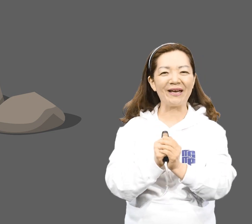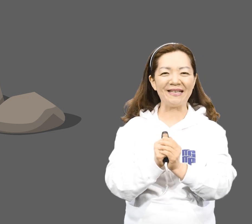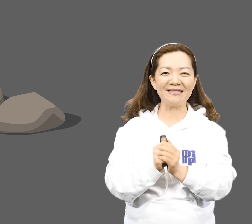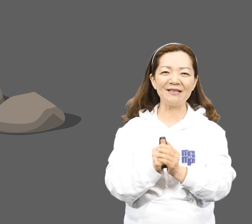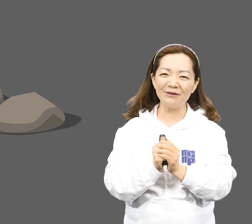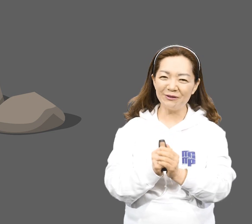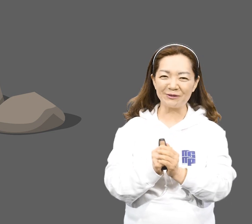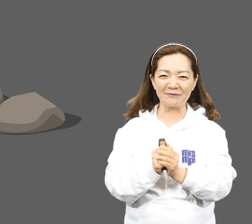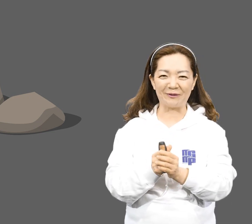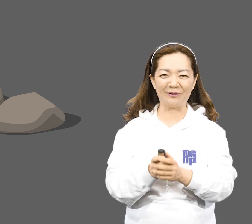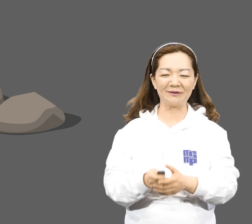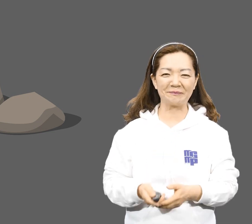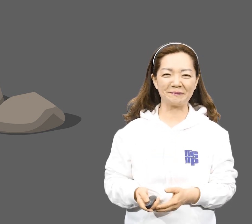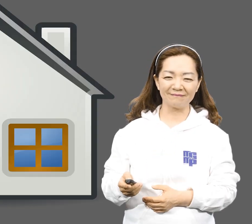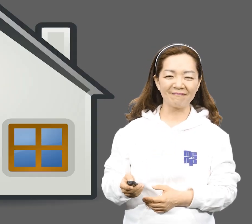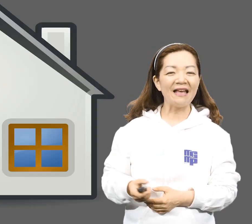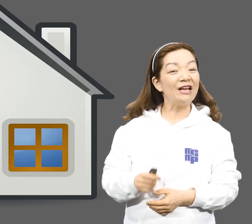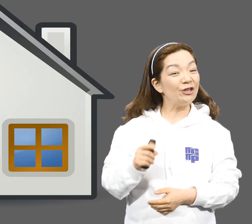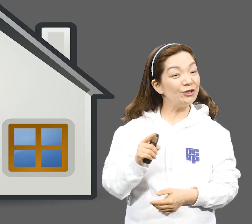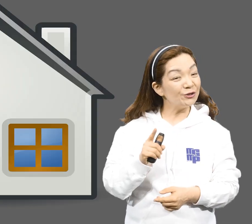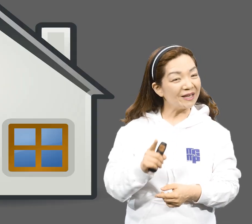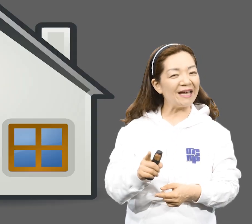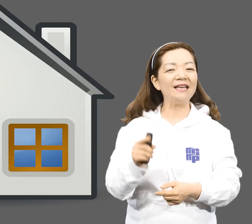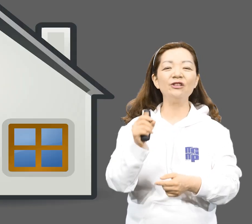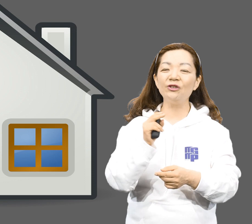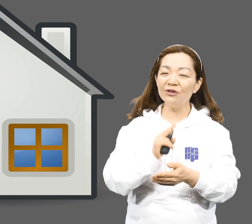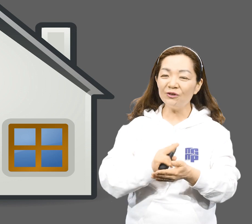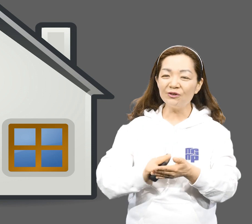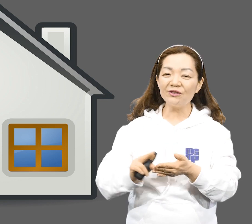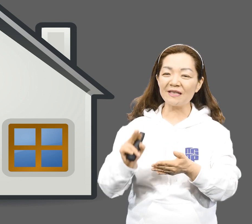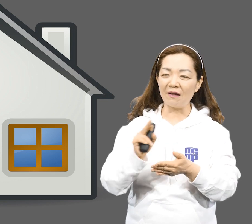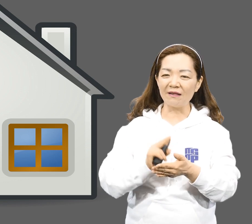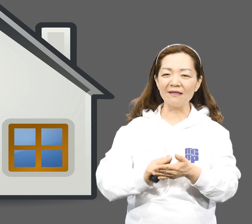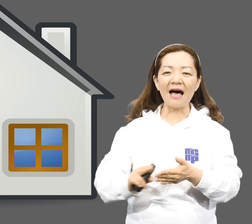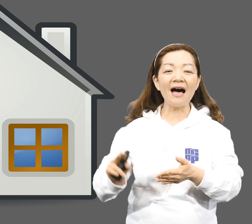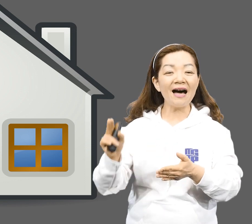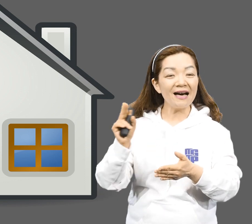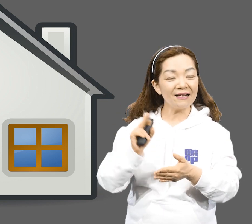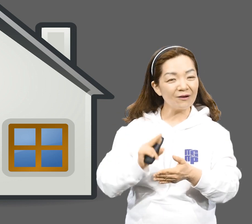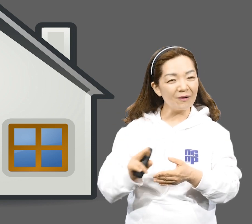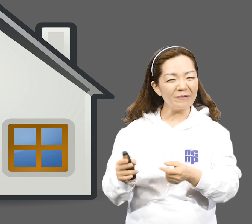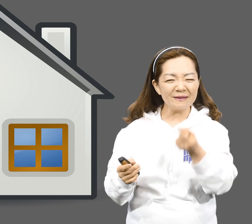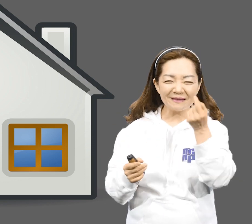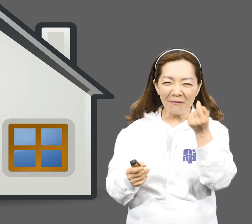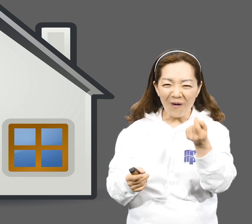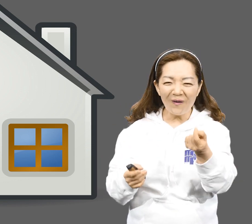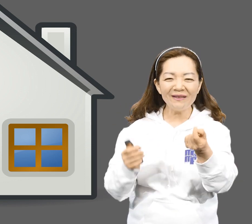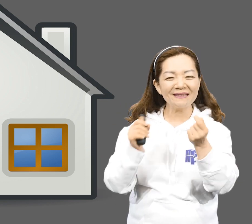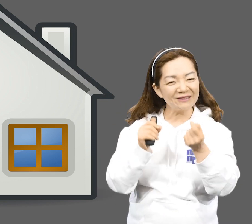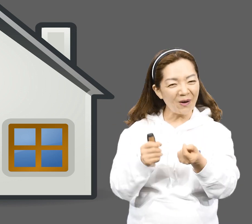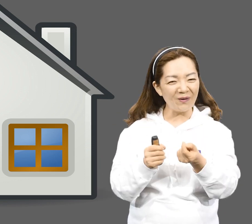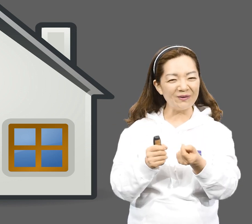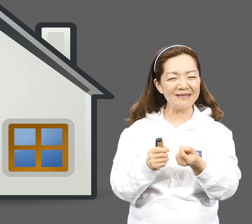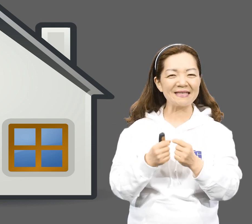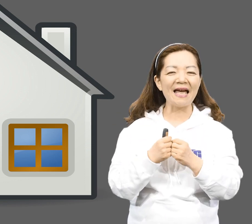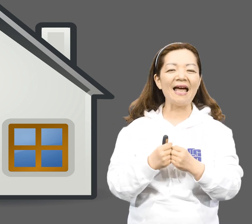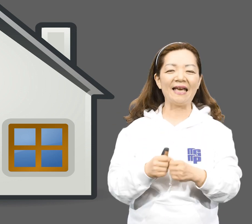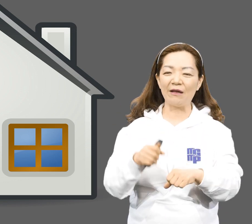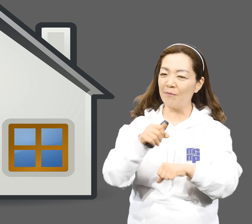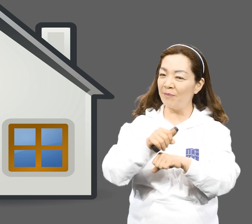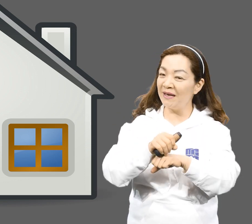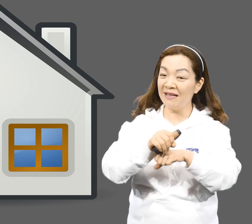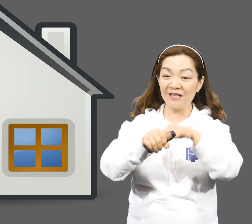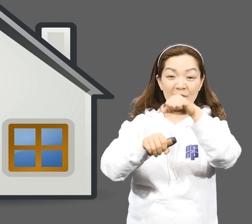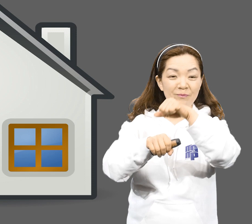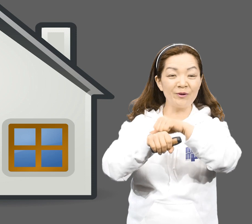always useful. You can use a lot of small stones